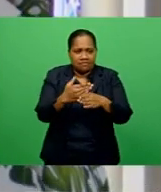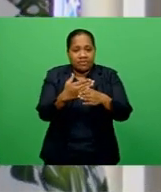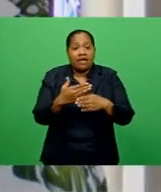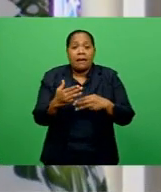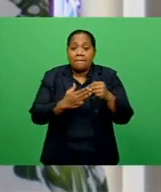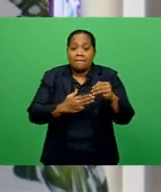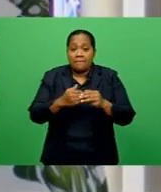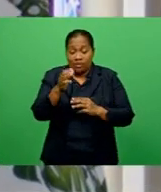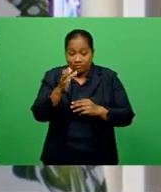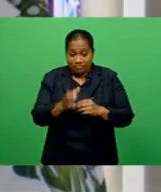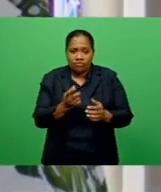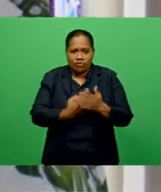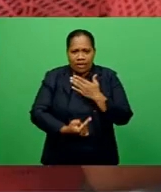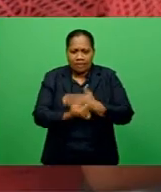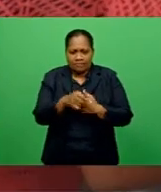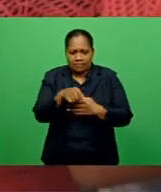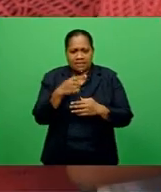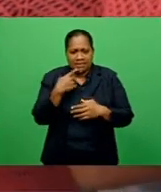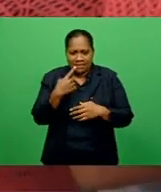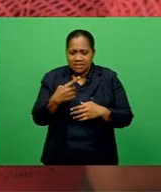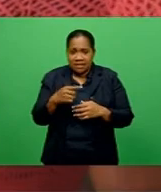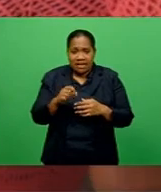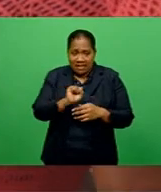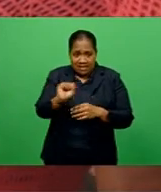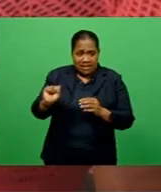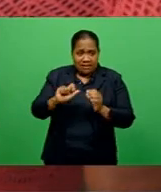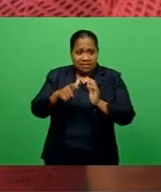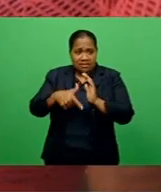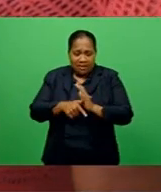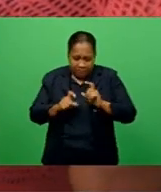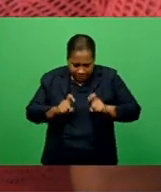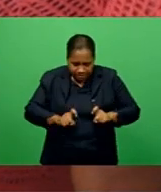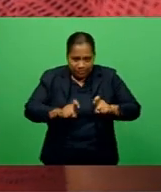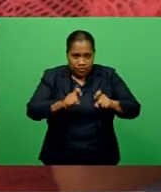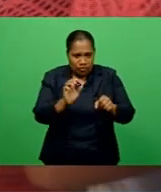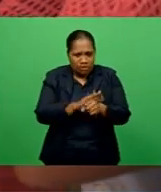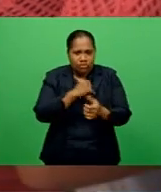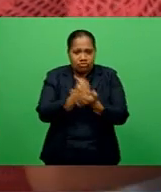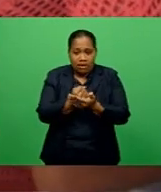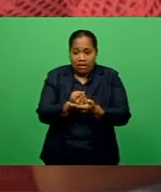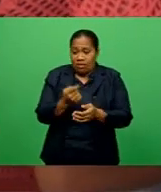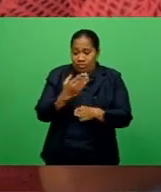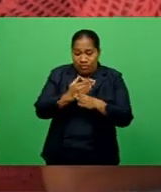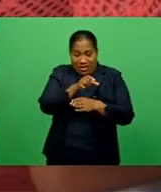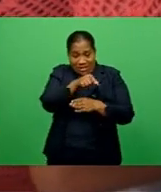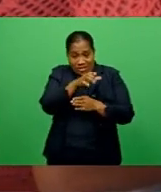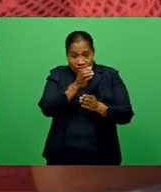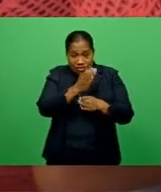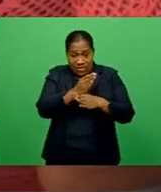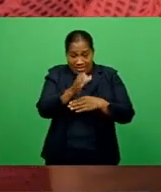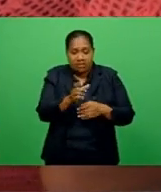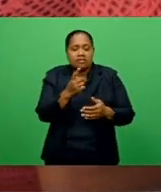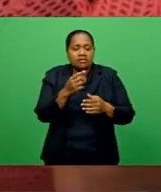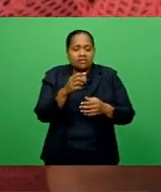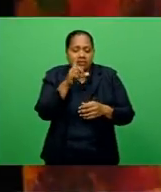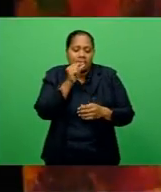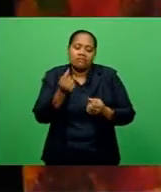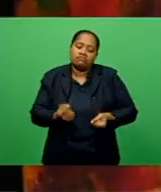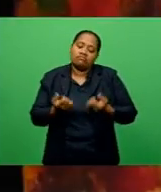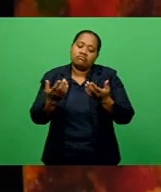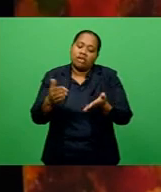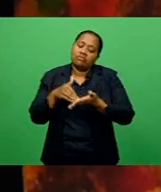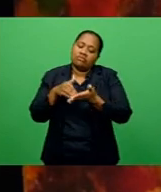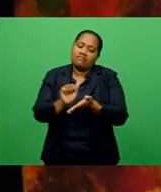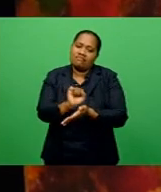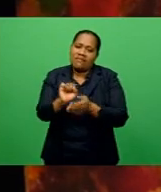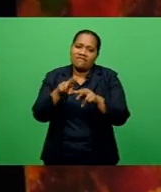they retain their staff during these challenging times to ensure his employees are able to provide for their families. He says the pandemic has taught